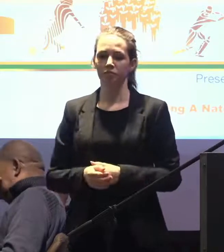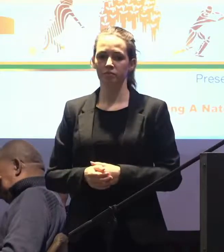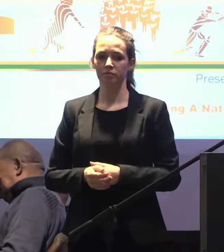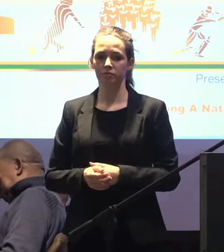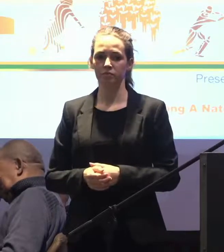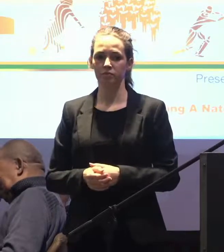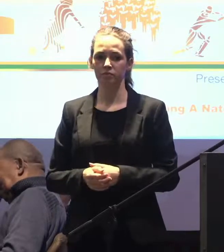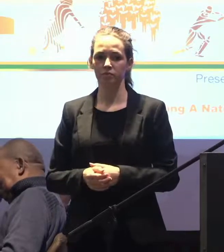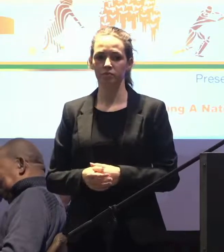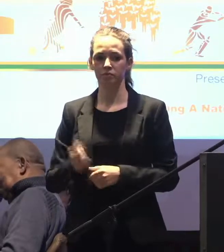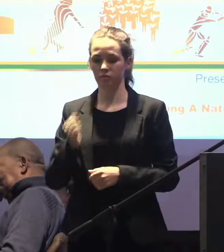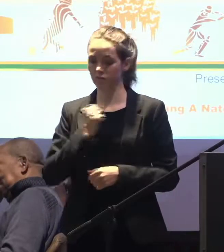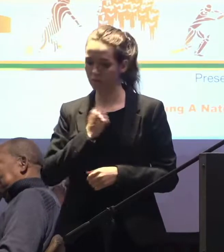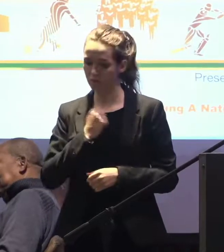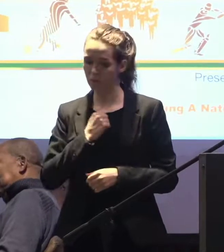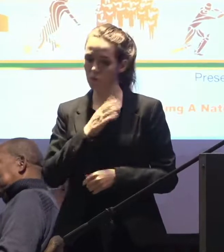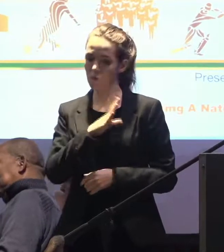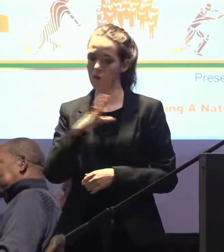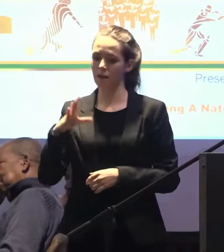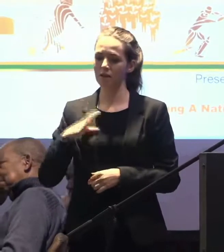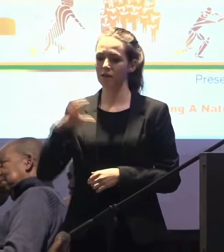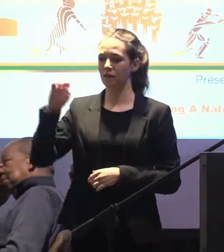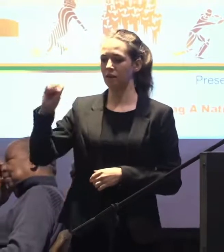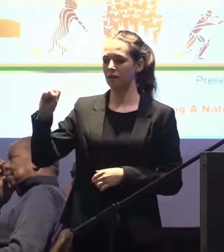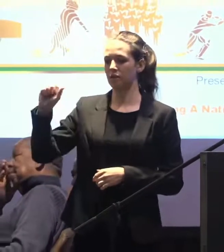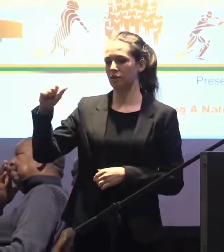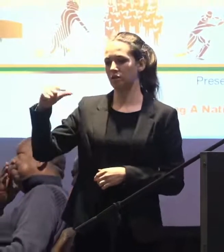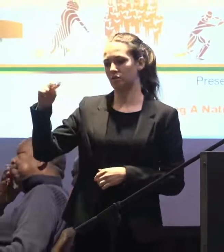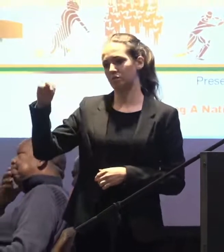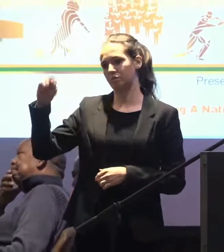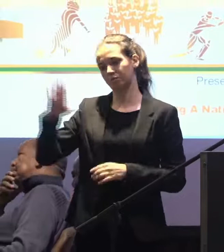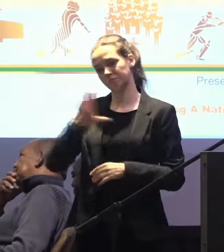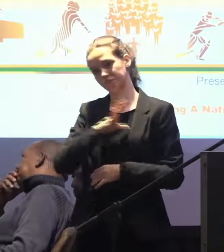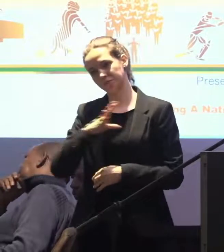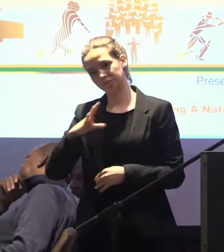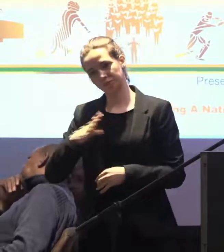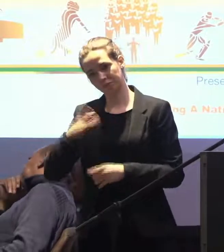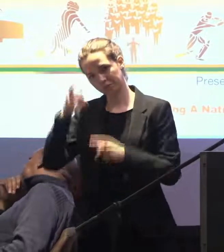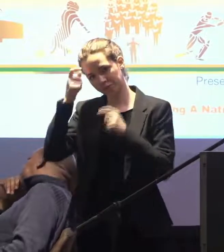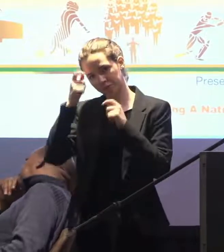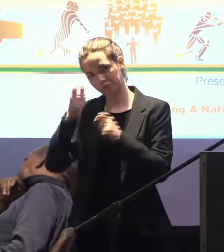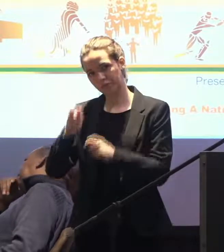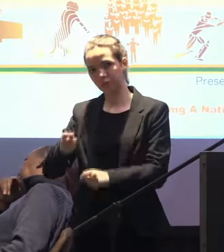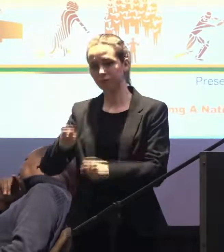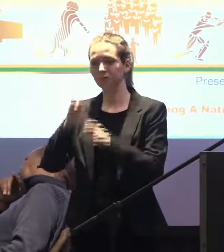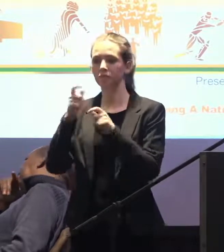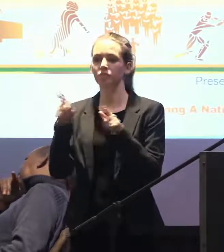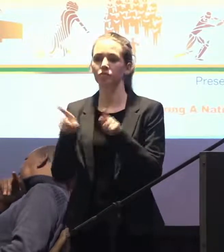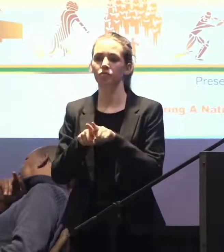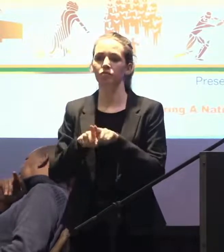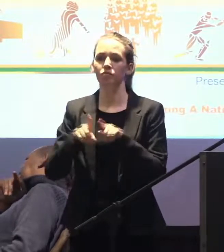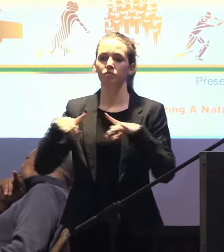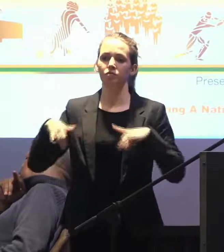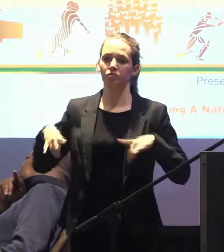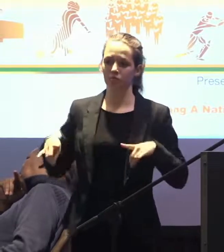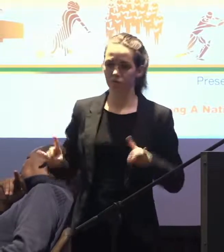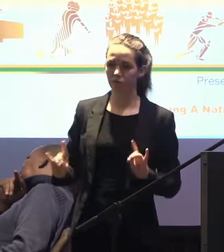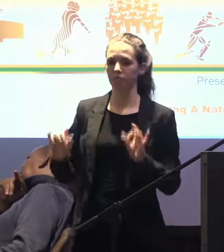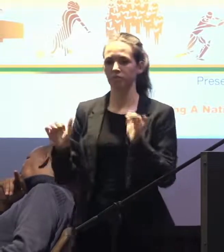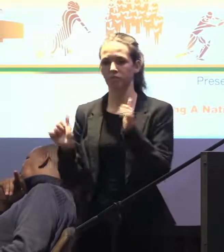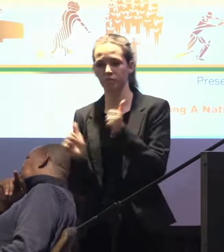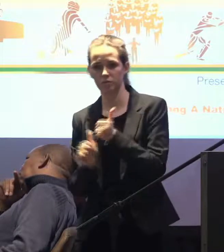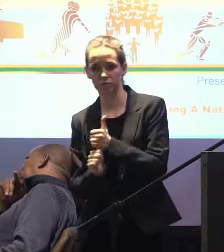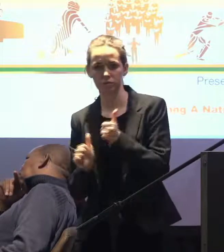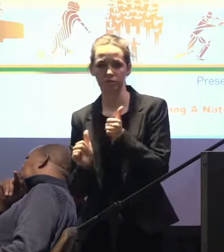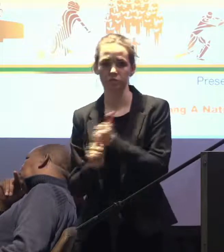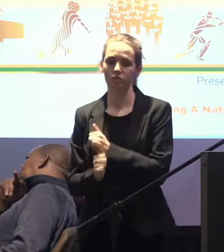my own council, the SAGNC Council, and our chairperson and deputy, and